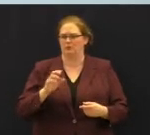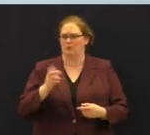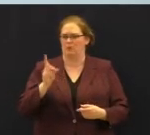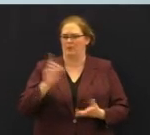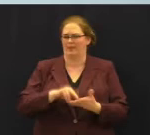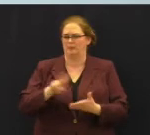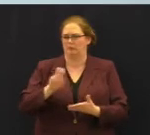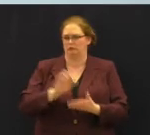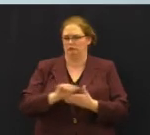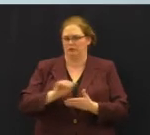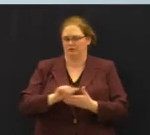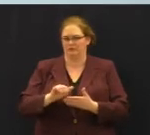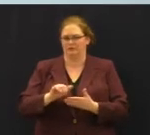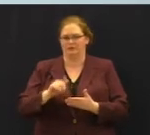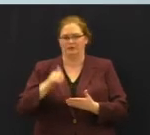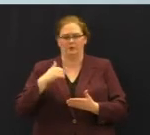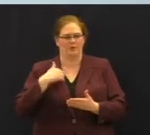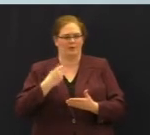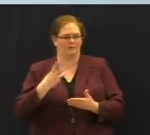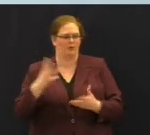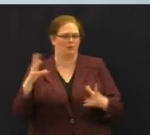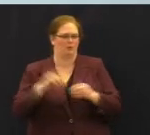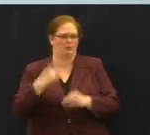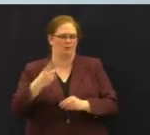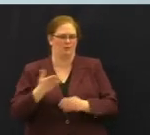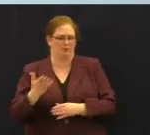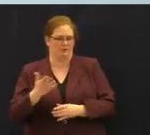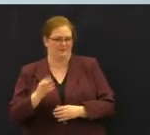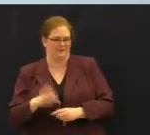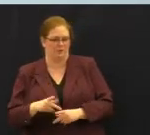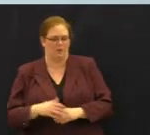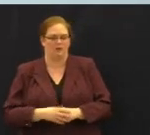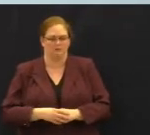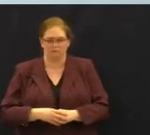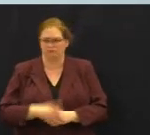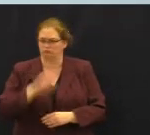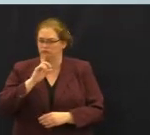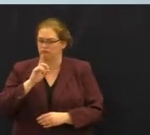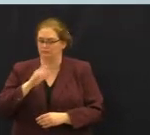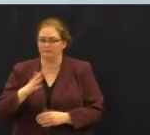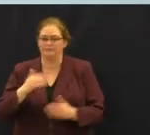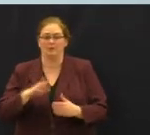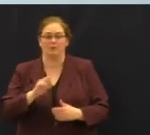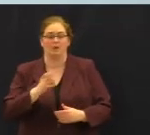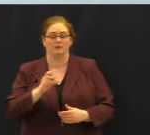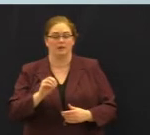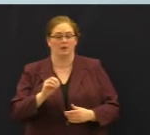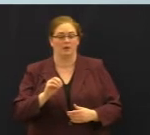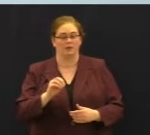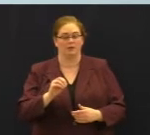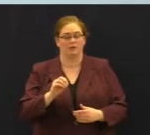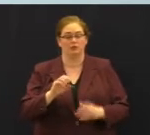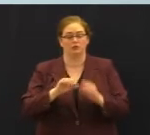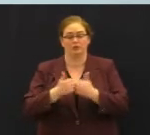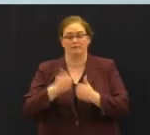$1,200. So I have a couple of these. I'll put them all in one motion if that's okay. Sure. The Bucks County Association of the